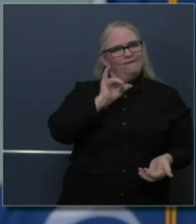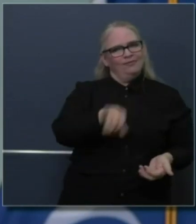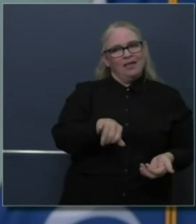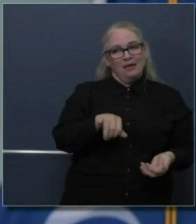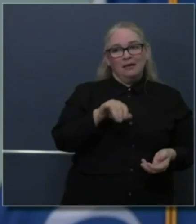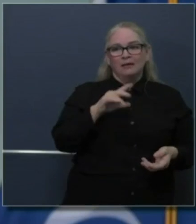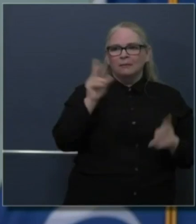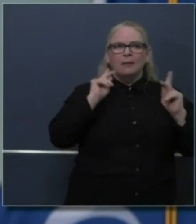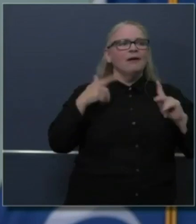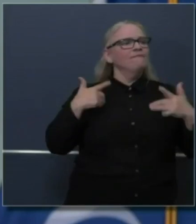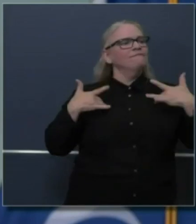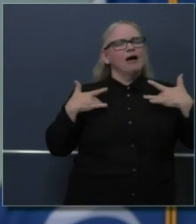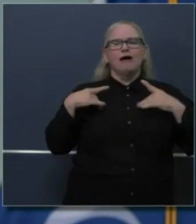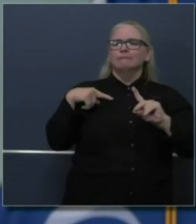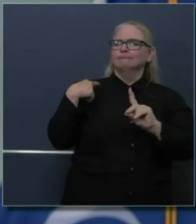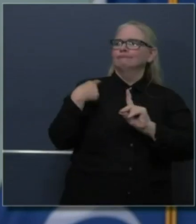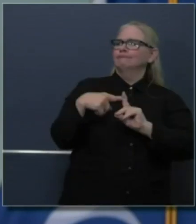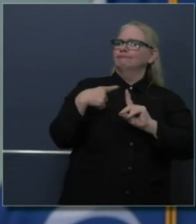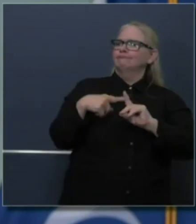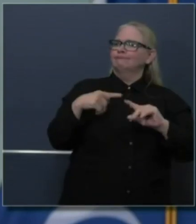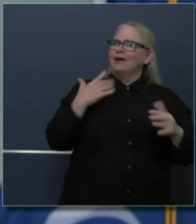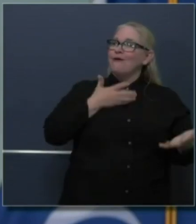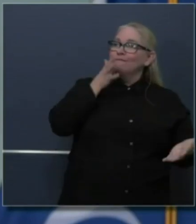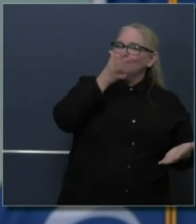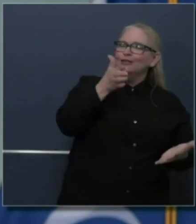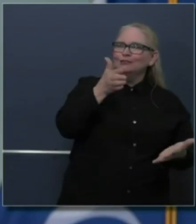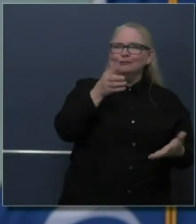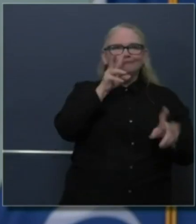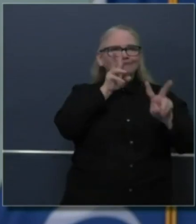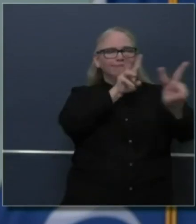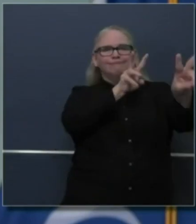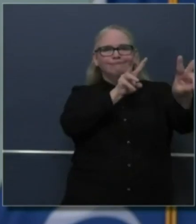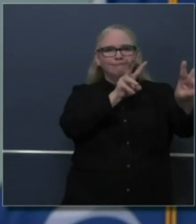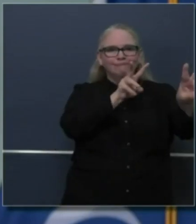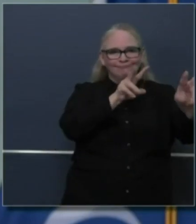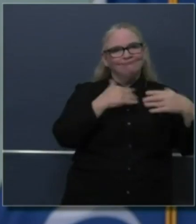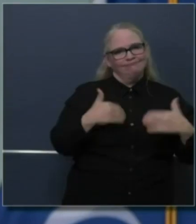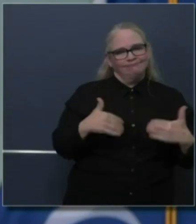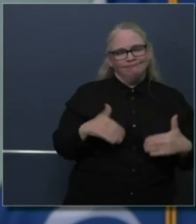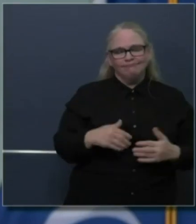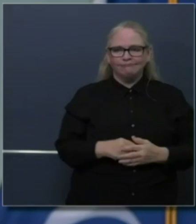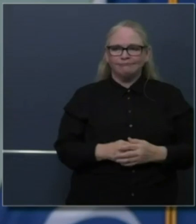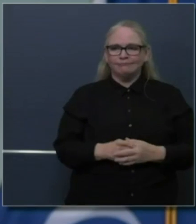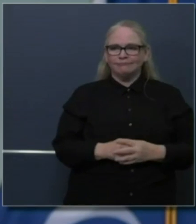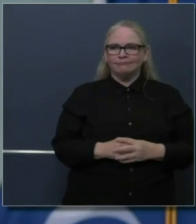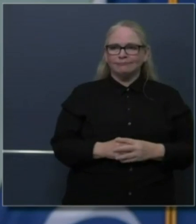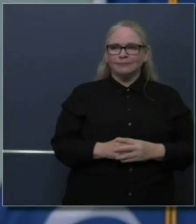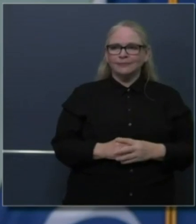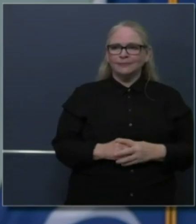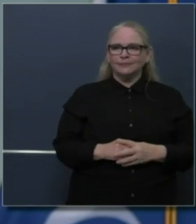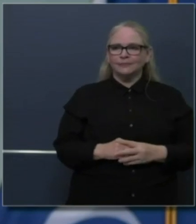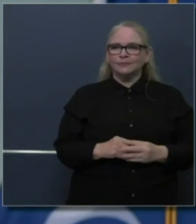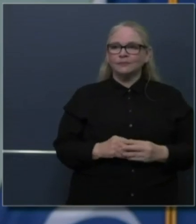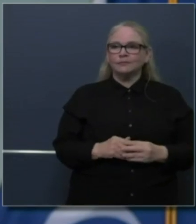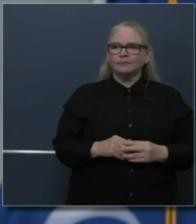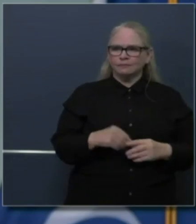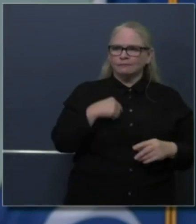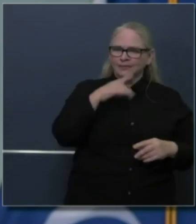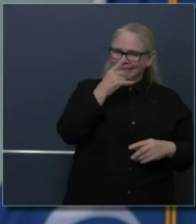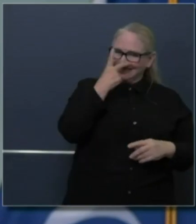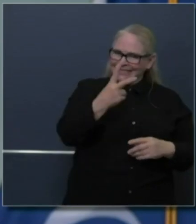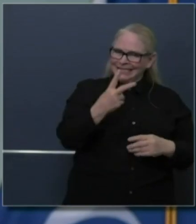of optimism about our fate and future. We even started to see, stubborn though it was, some real progress